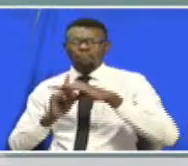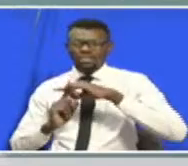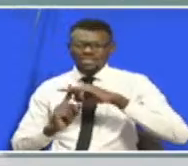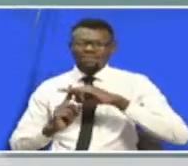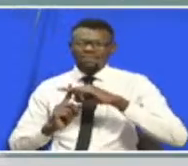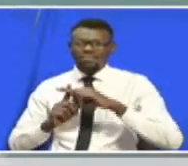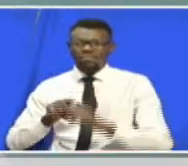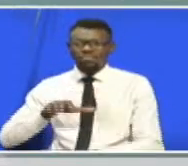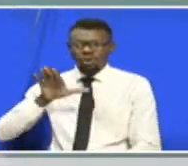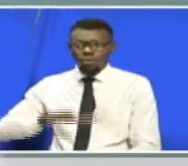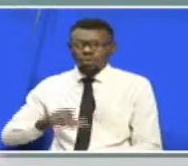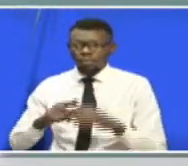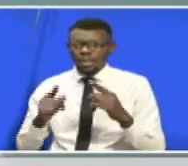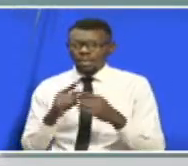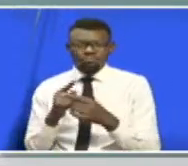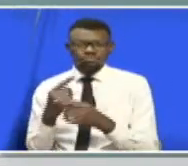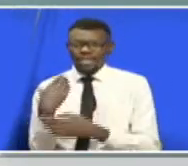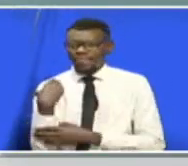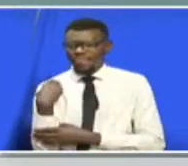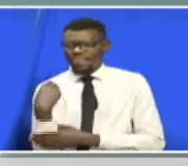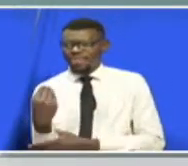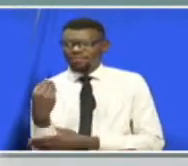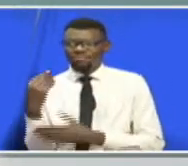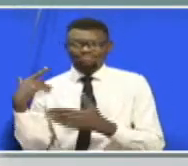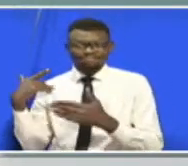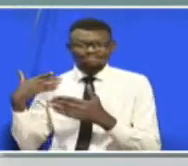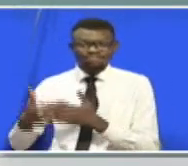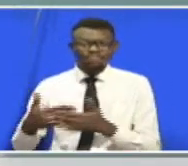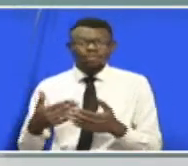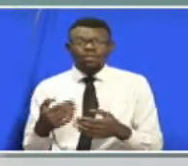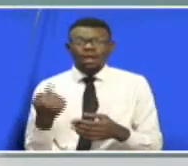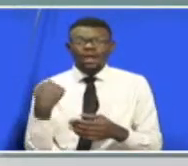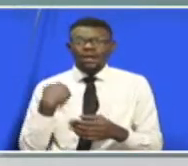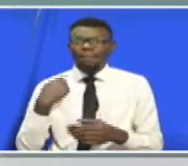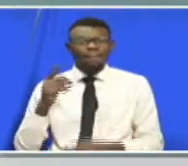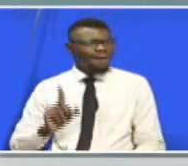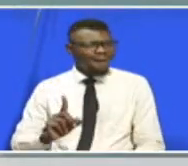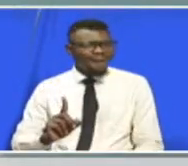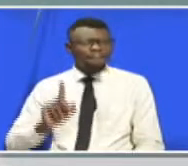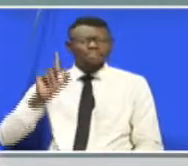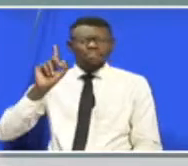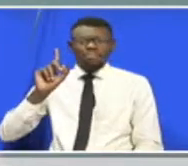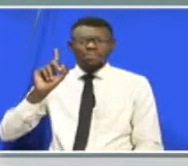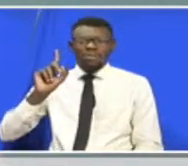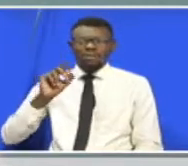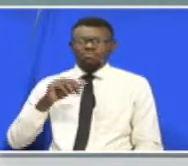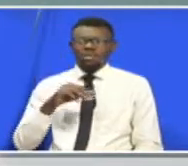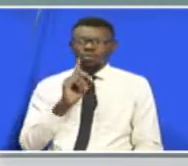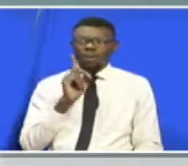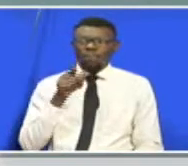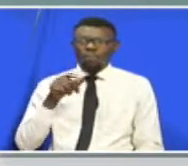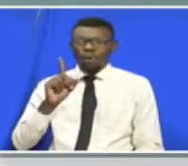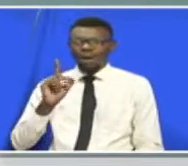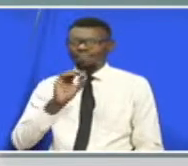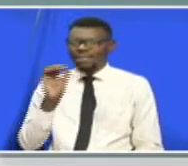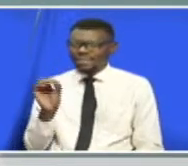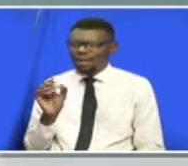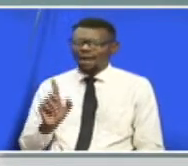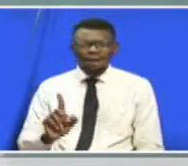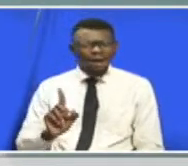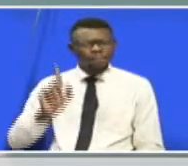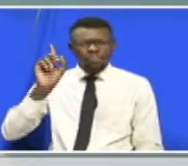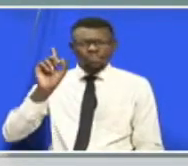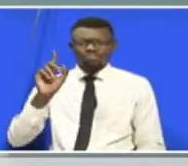last few days, if you look at the statistics, the number just shot from less than 1.1% to around